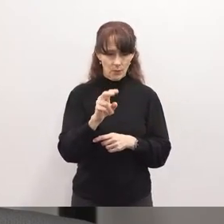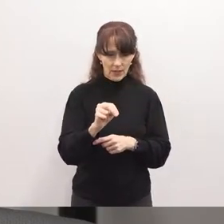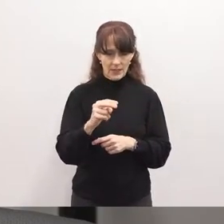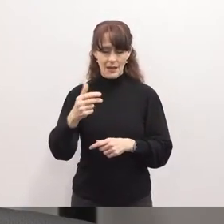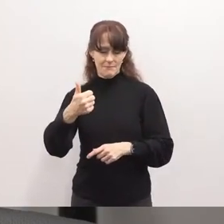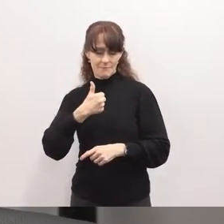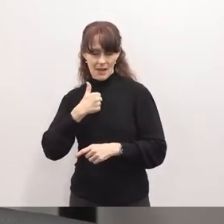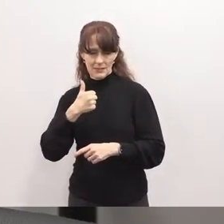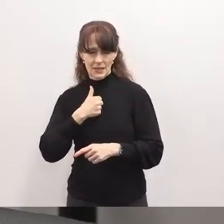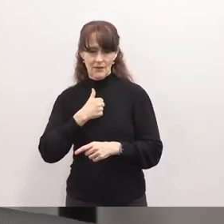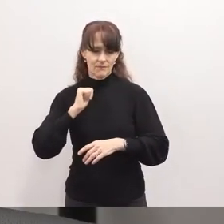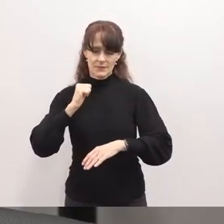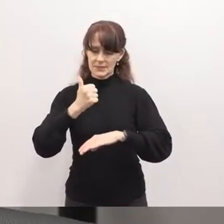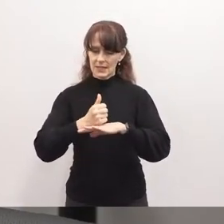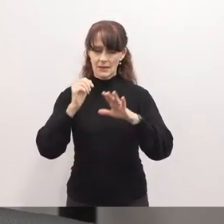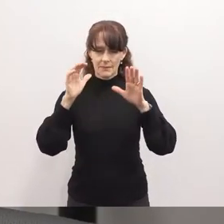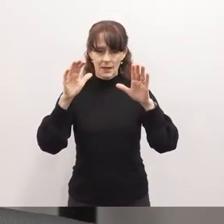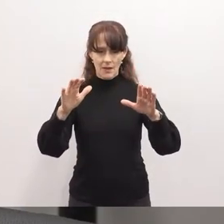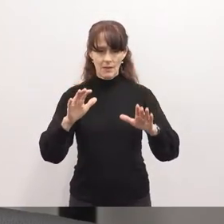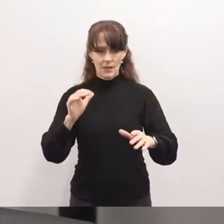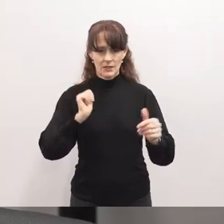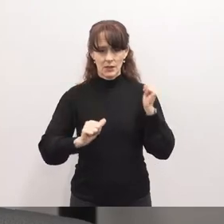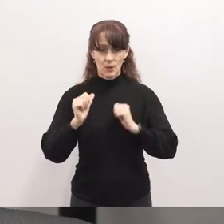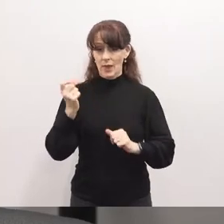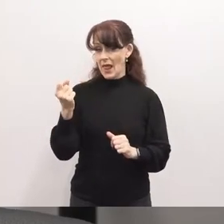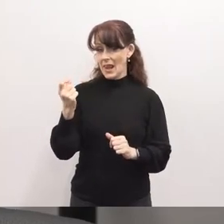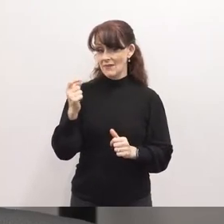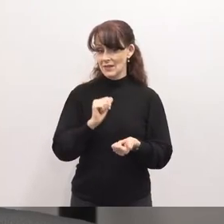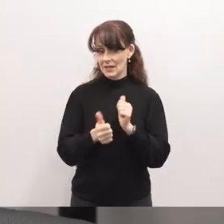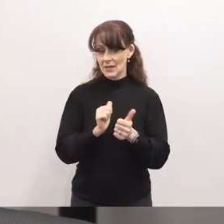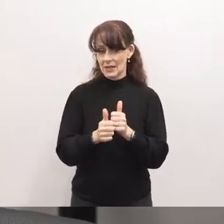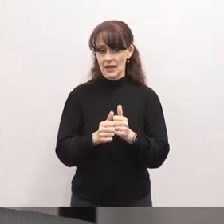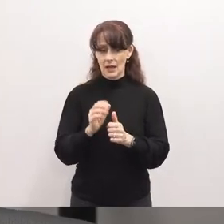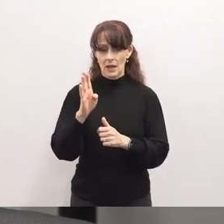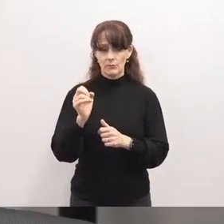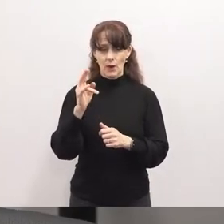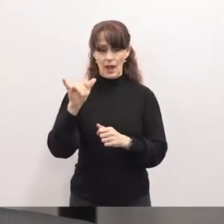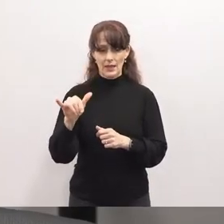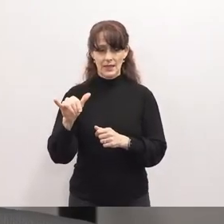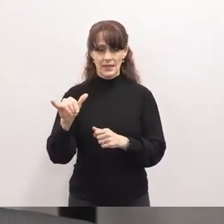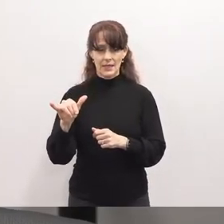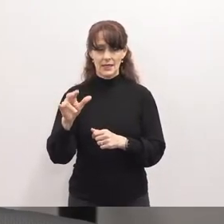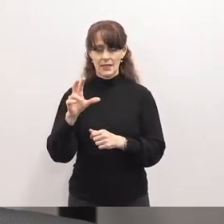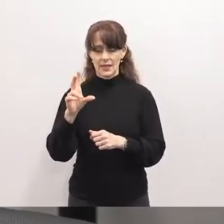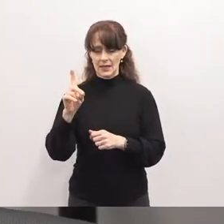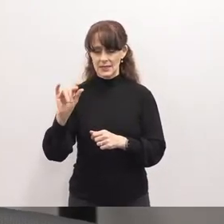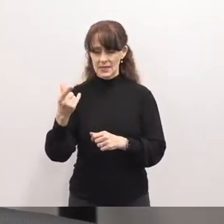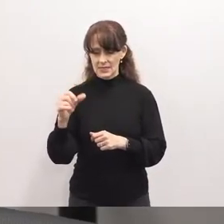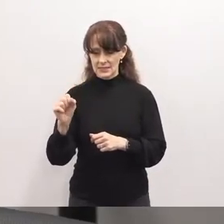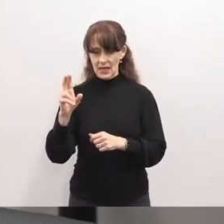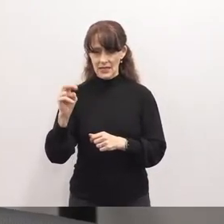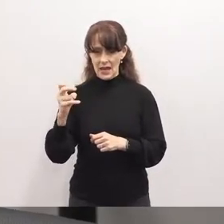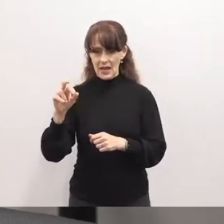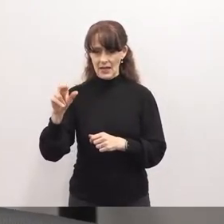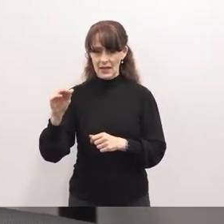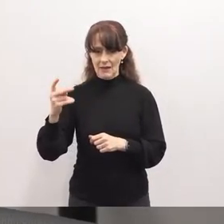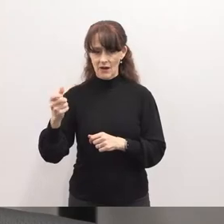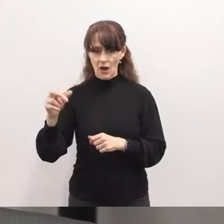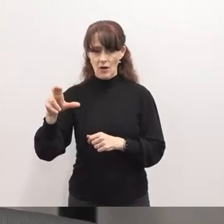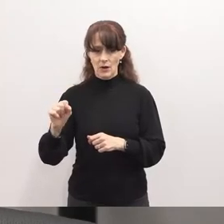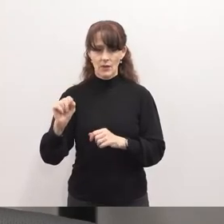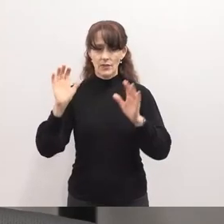off an amazing show with 11 contestants. Winners Bradley Diggs and Natalie Guevara captured the hearts of the judges with their